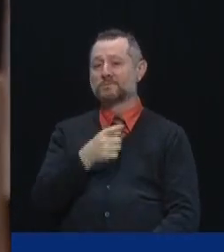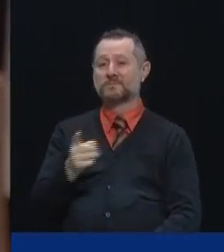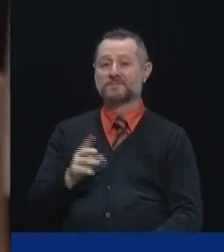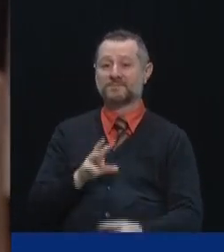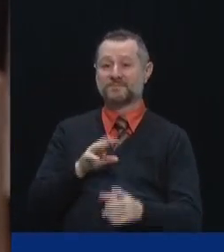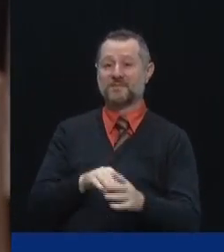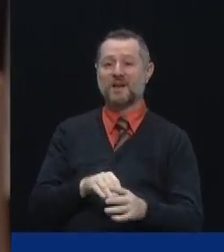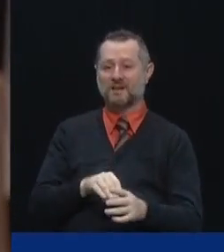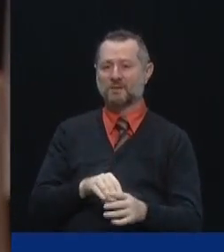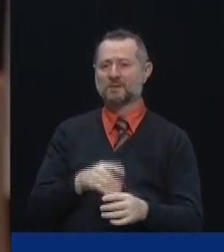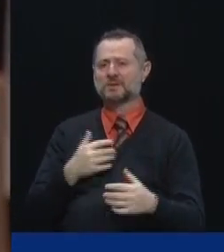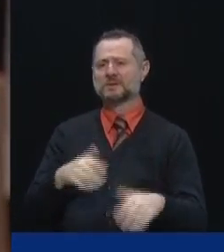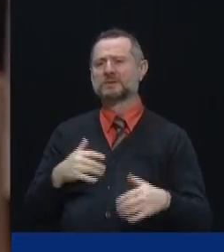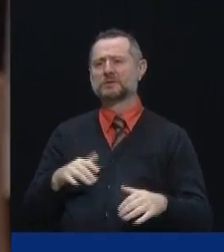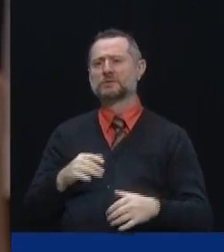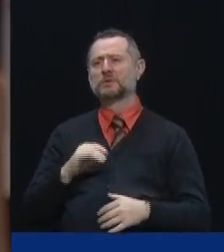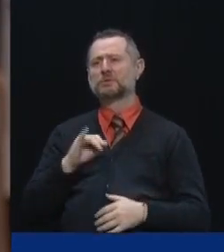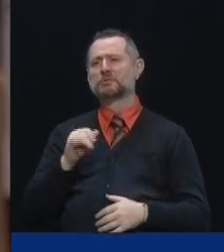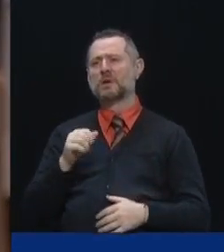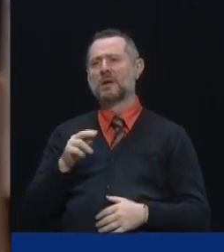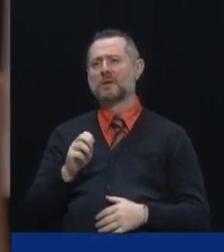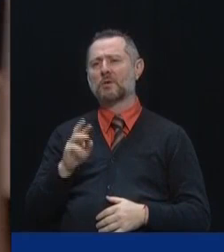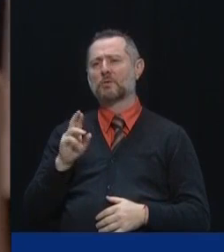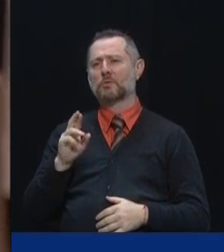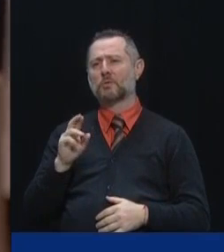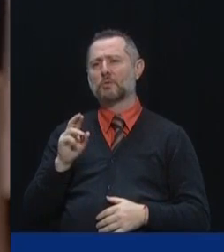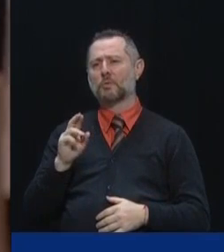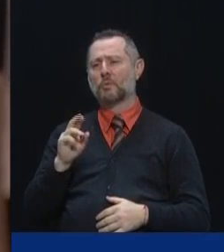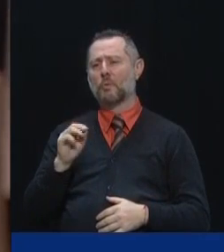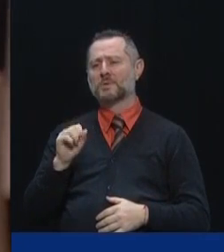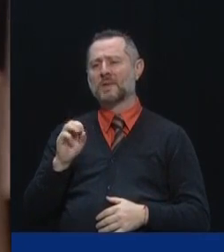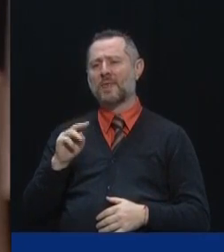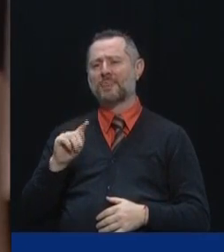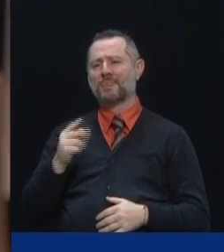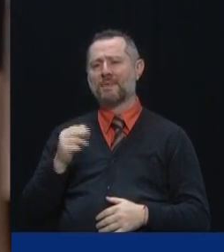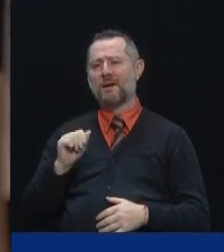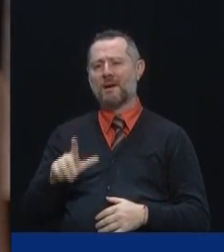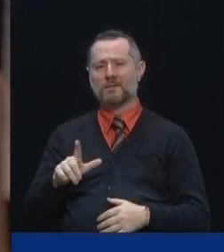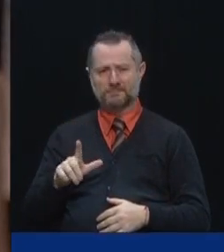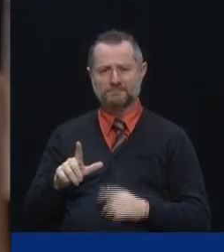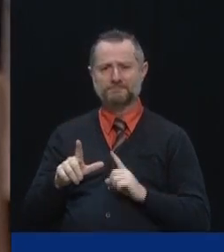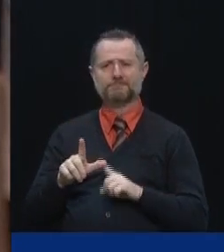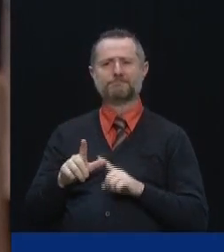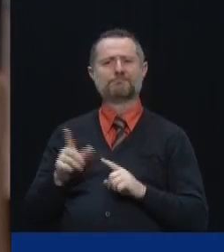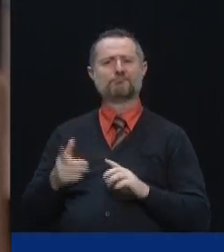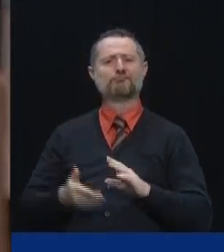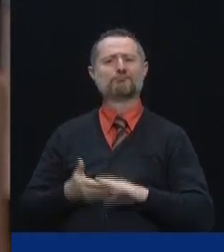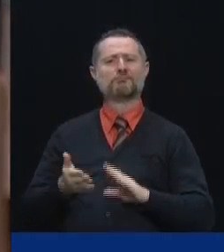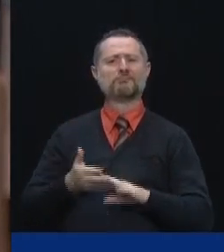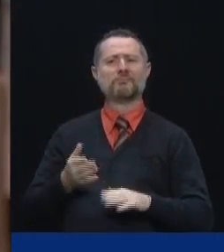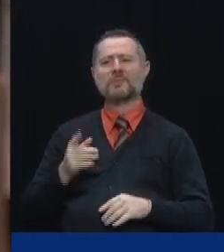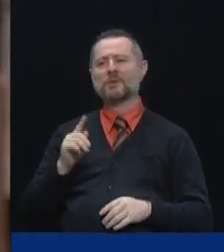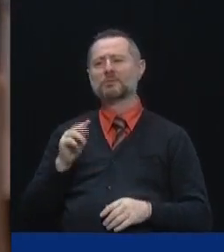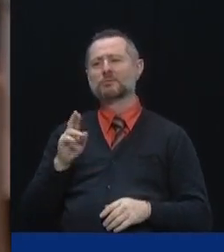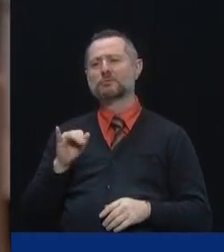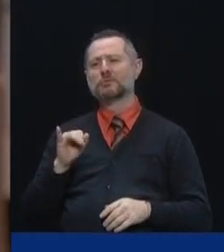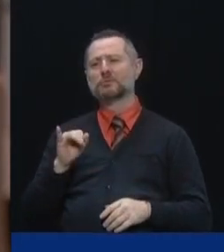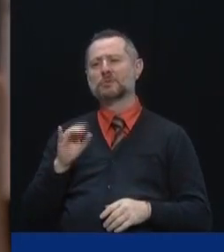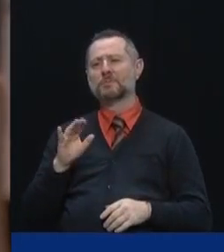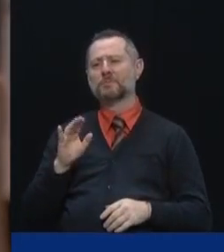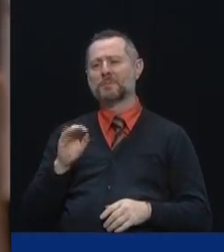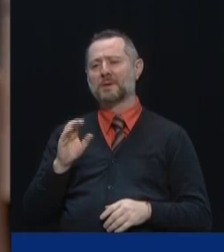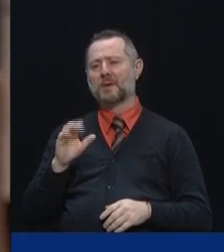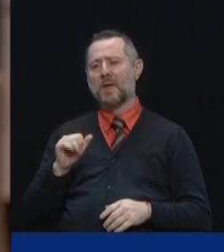Jane Rosenthal, who is an artistic genius, who runs Tribeca Productions.